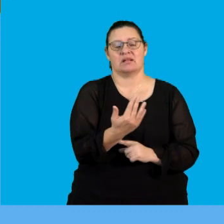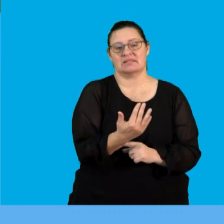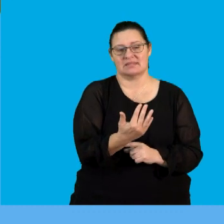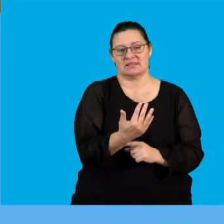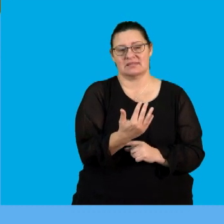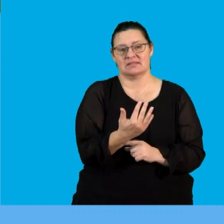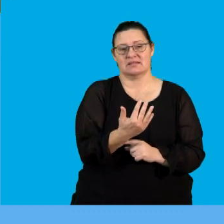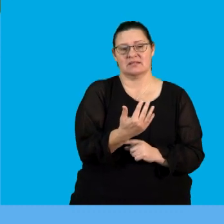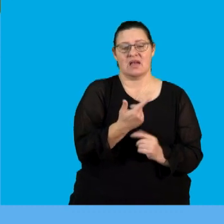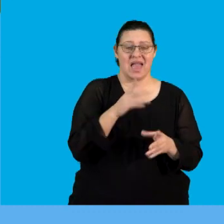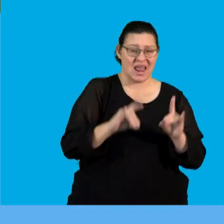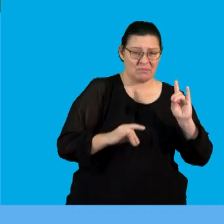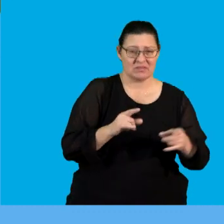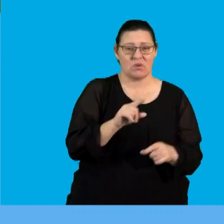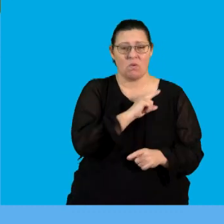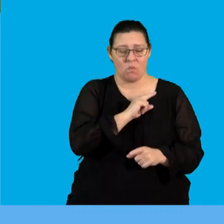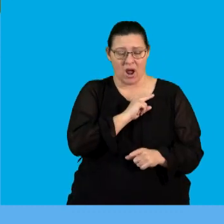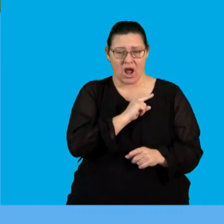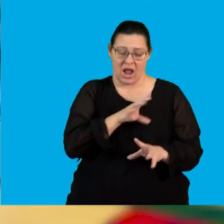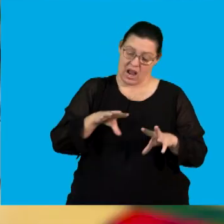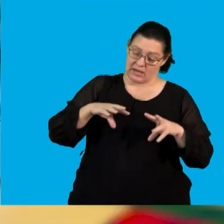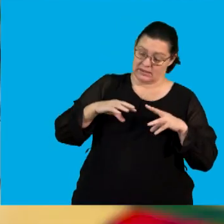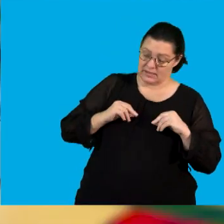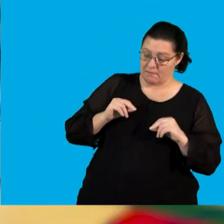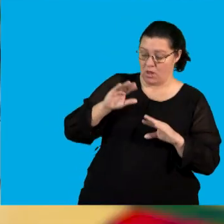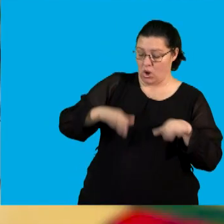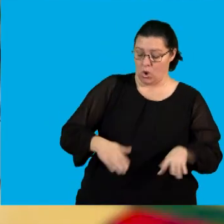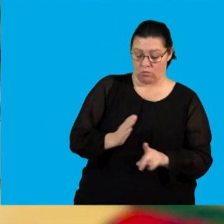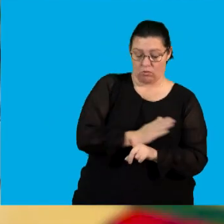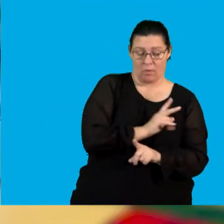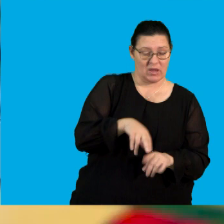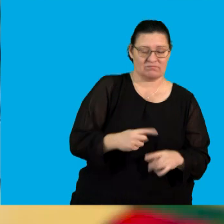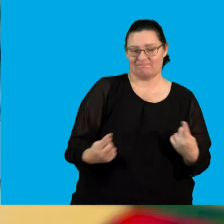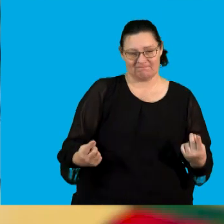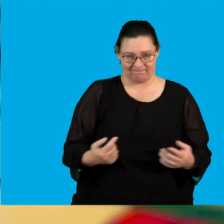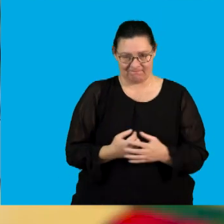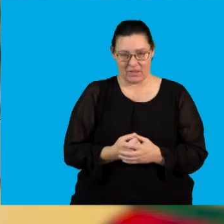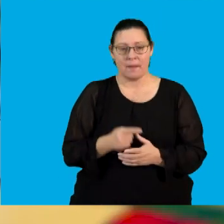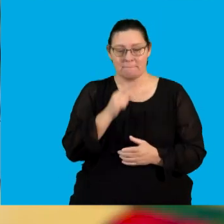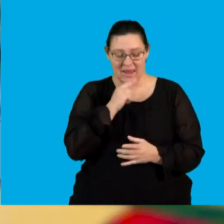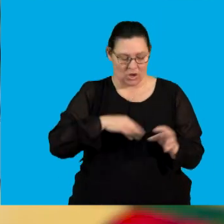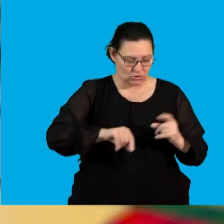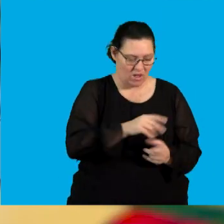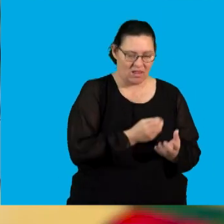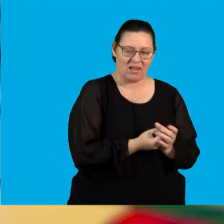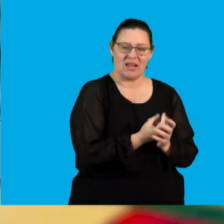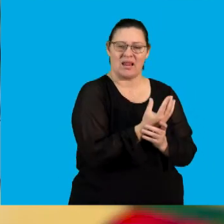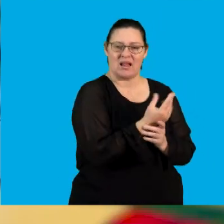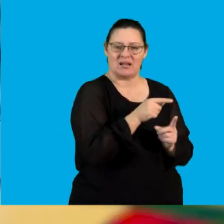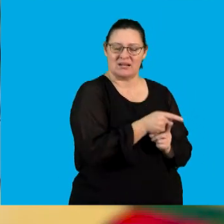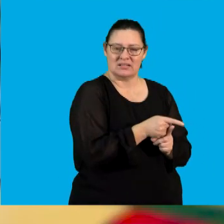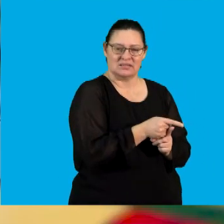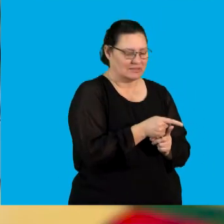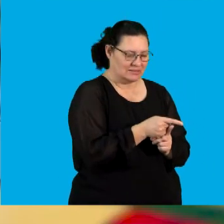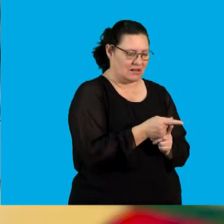they are less tolerant of changes in pH. So once the soil absorbs that acid rain, then the soil becomes more acidic. And if